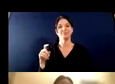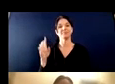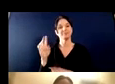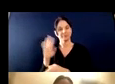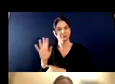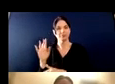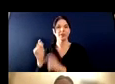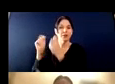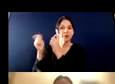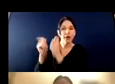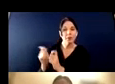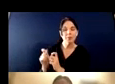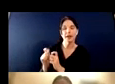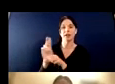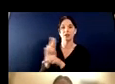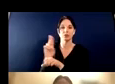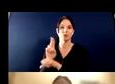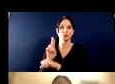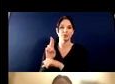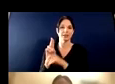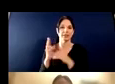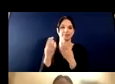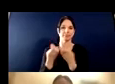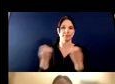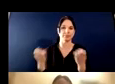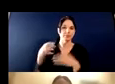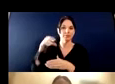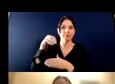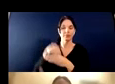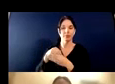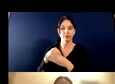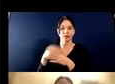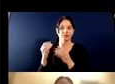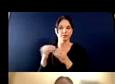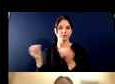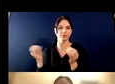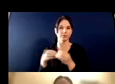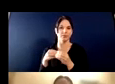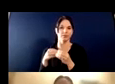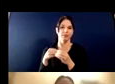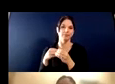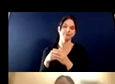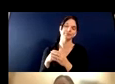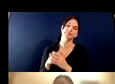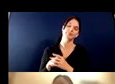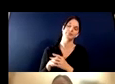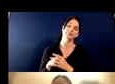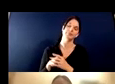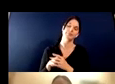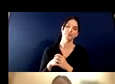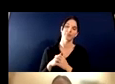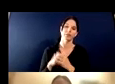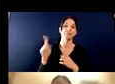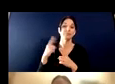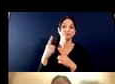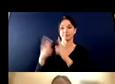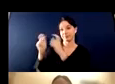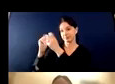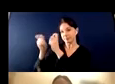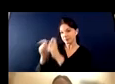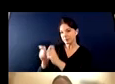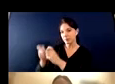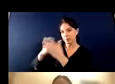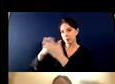using equipment in our office, and when we are calibrating it, we are looking to